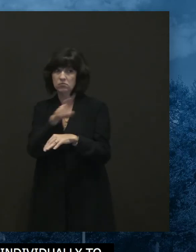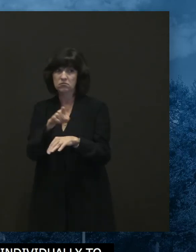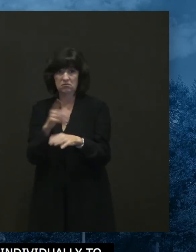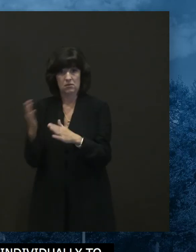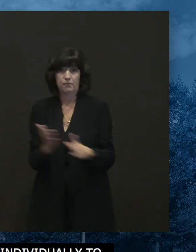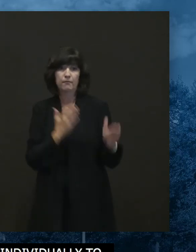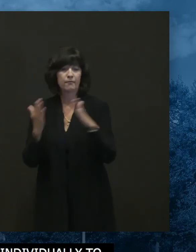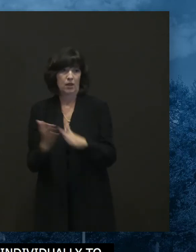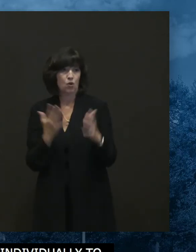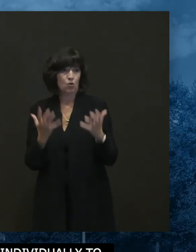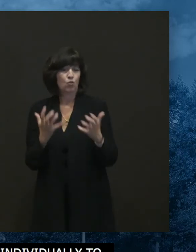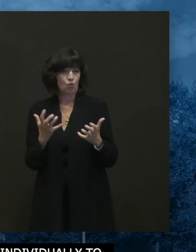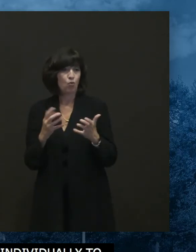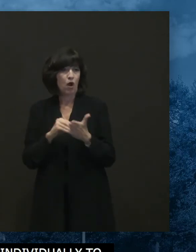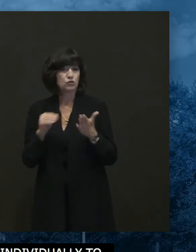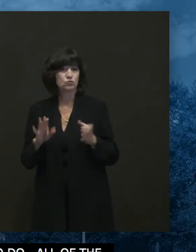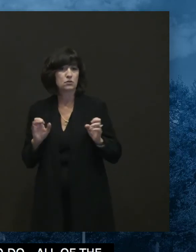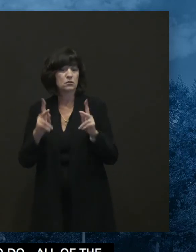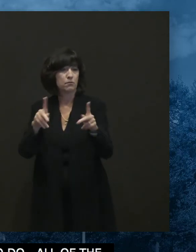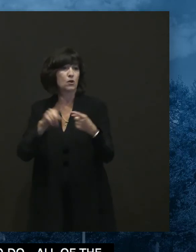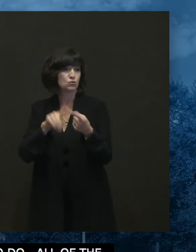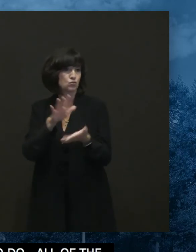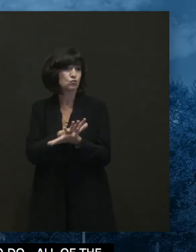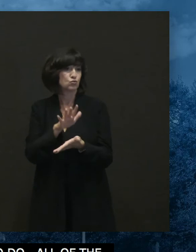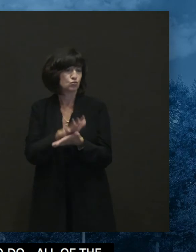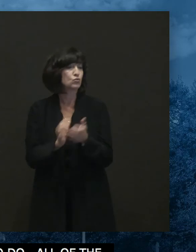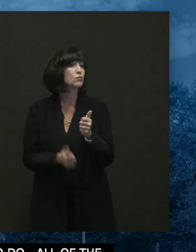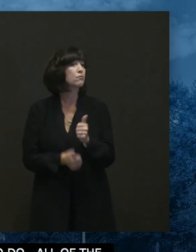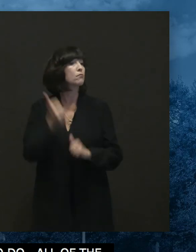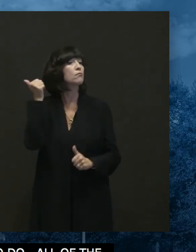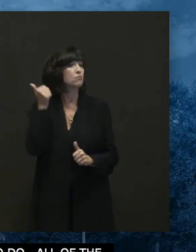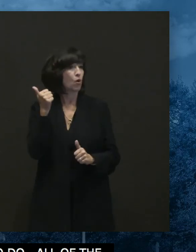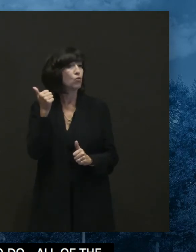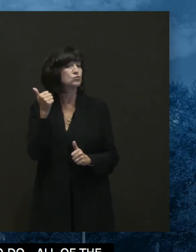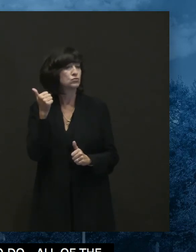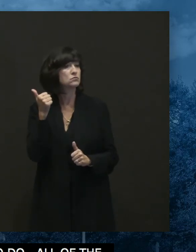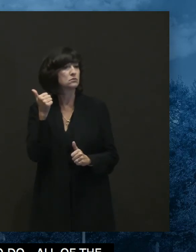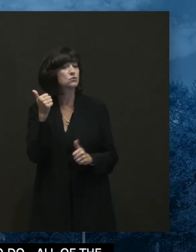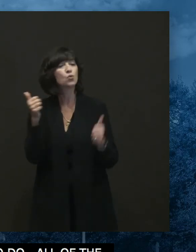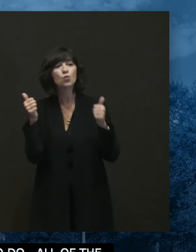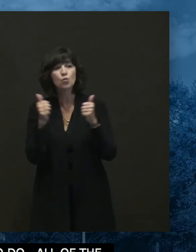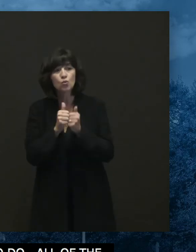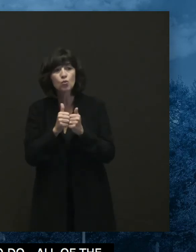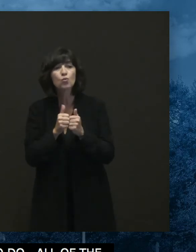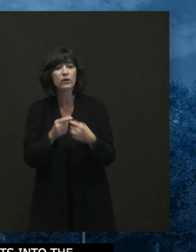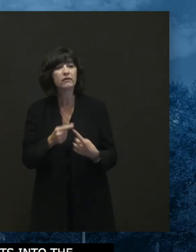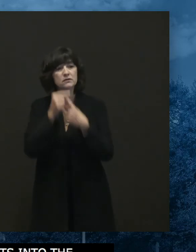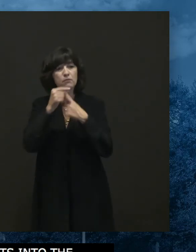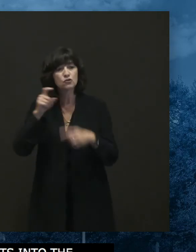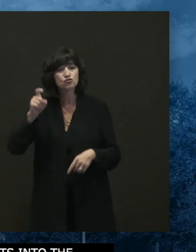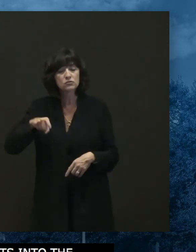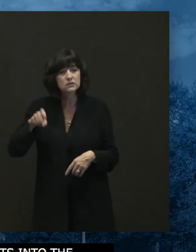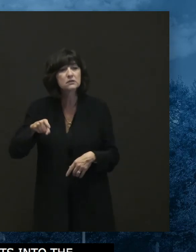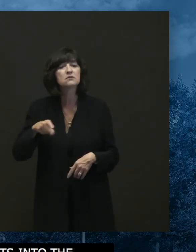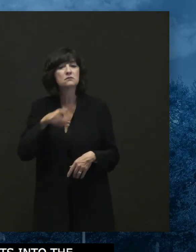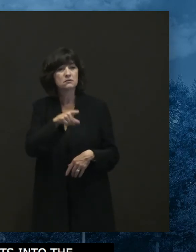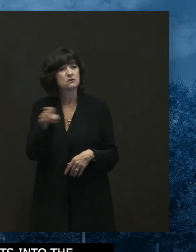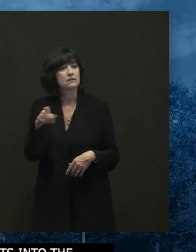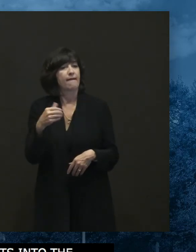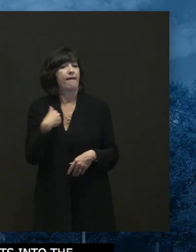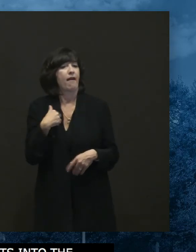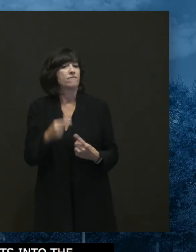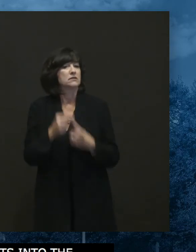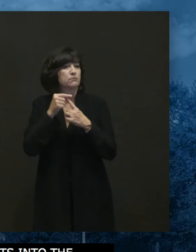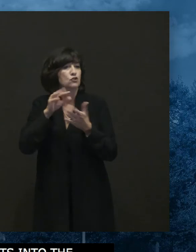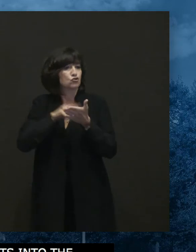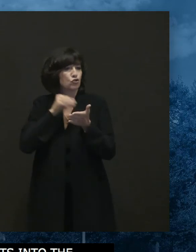Most, as we talk, are doing it with special populations, so children with special learning challenges,